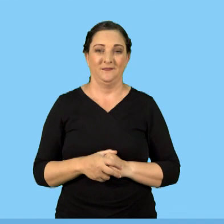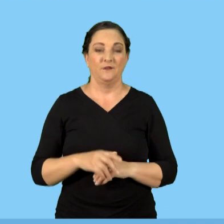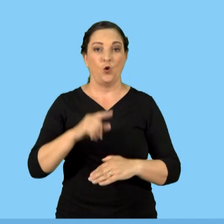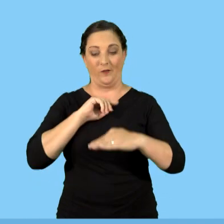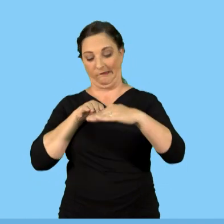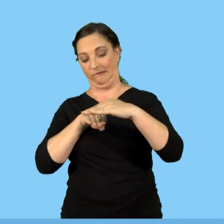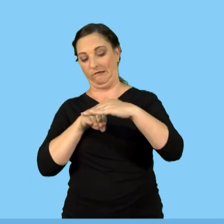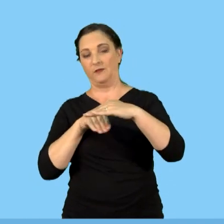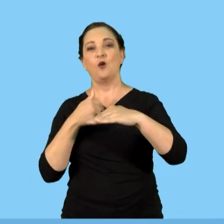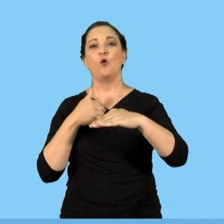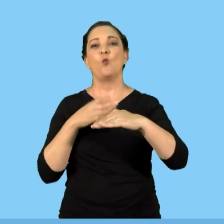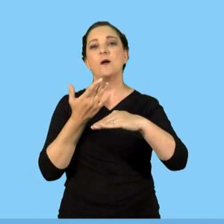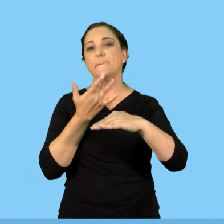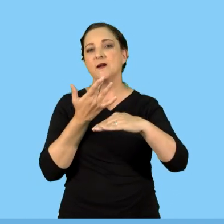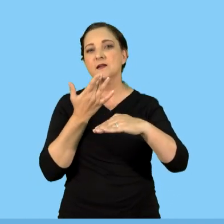that particular metal that we're trying